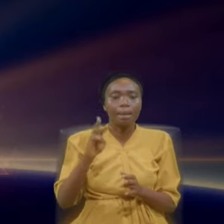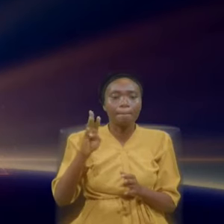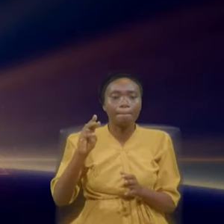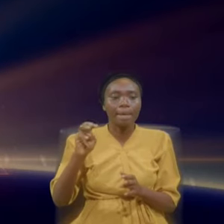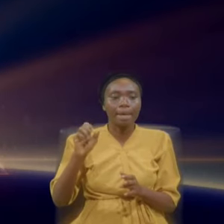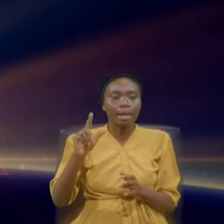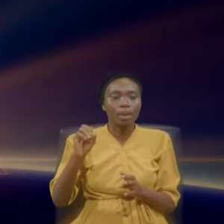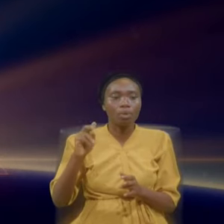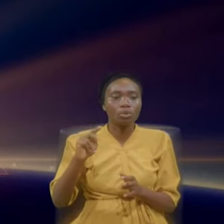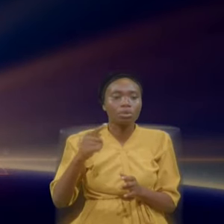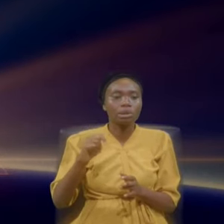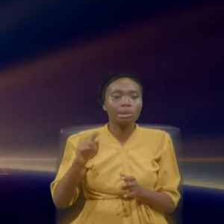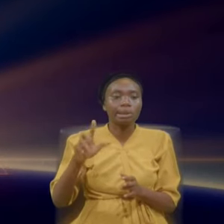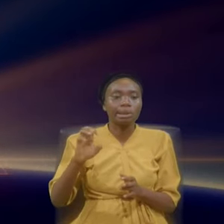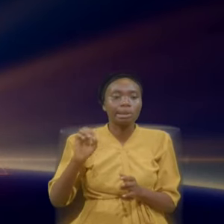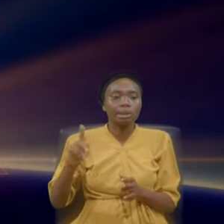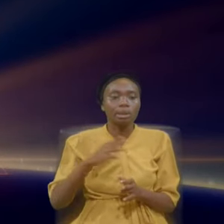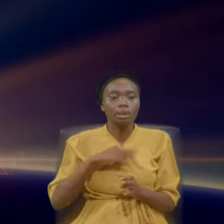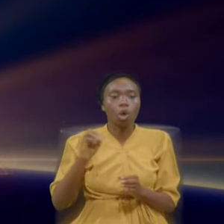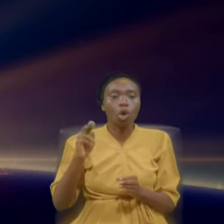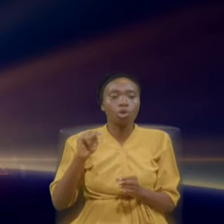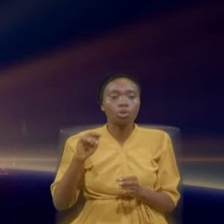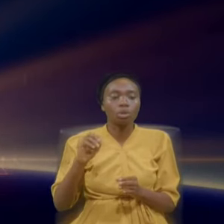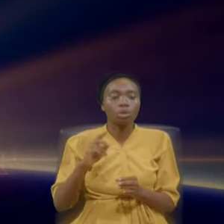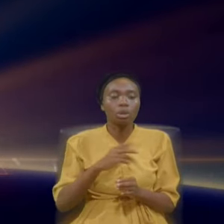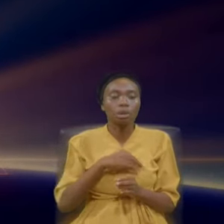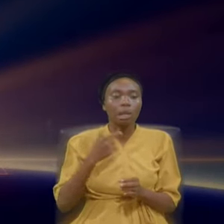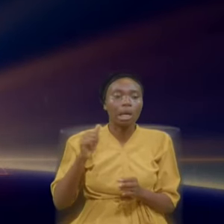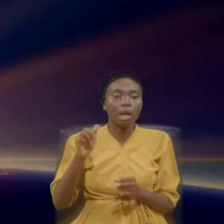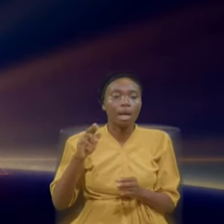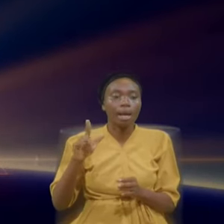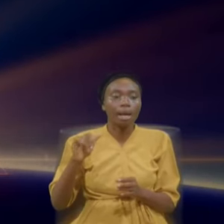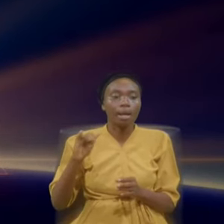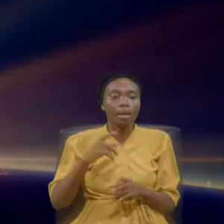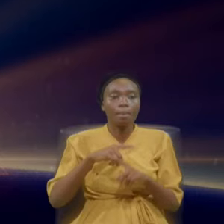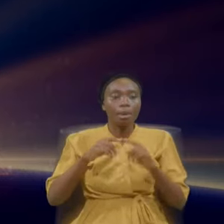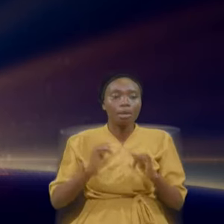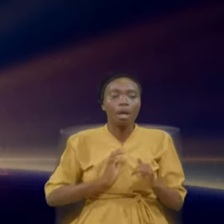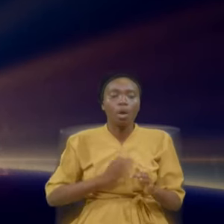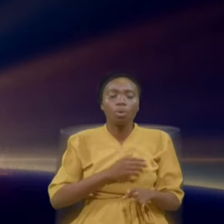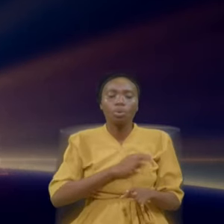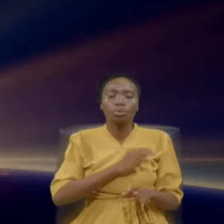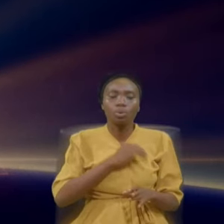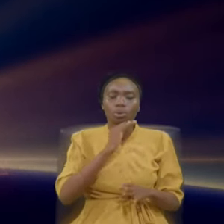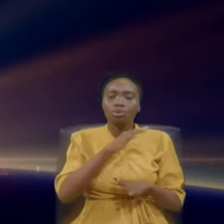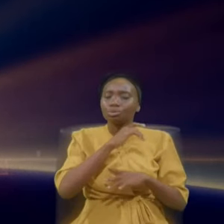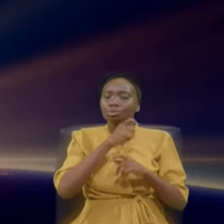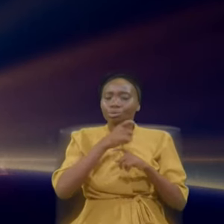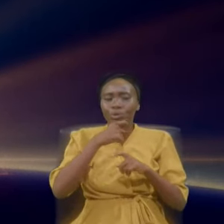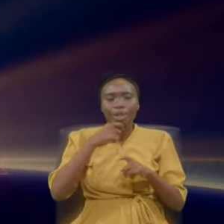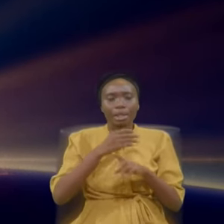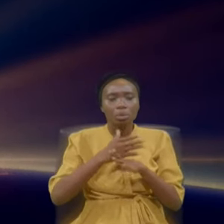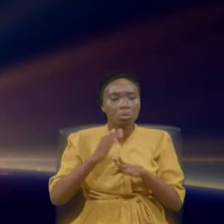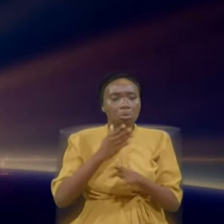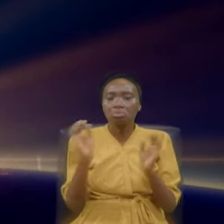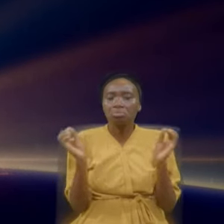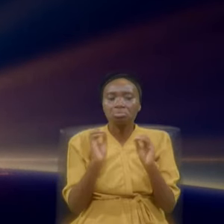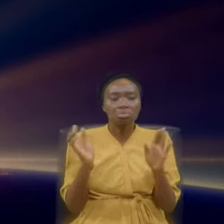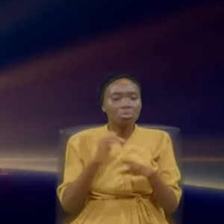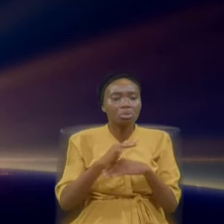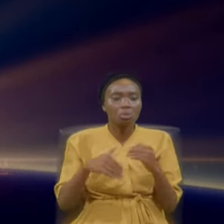the leeks, and the onions, and the garlic. But now our soul is dried away. There is nothing at